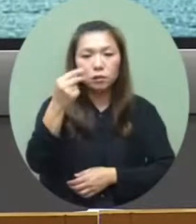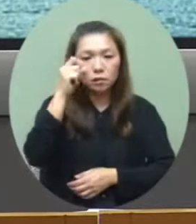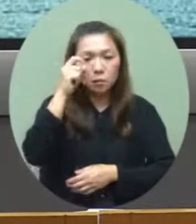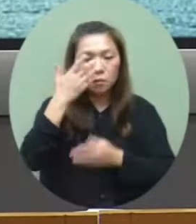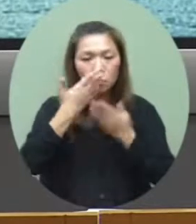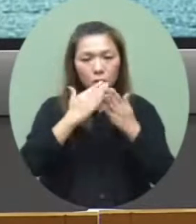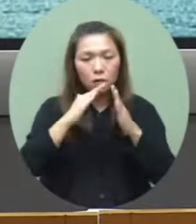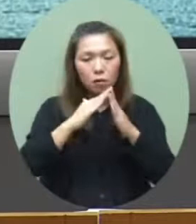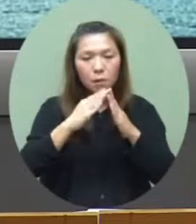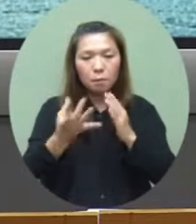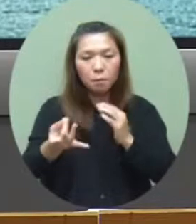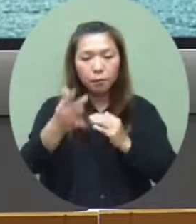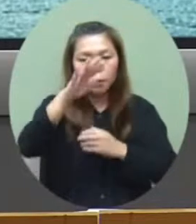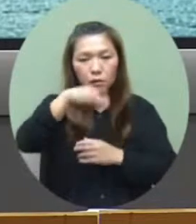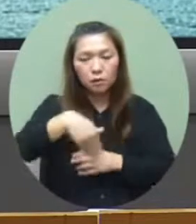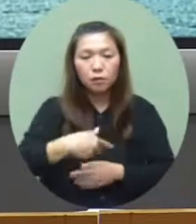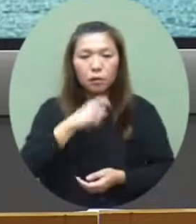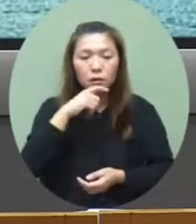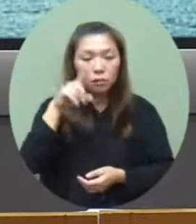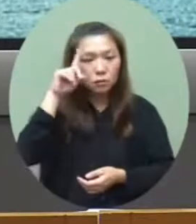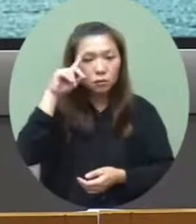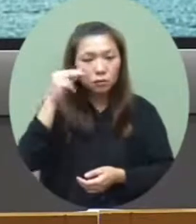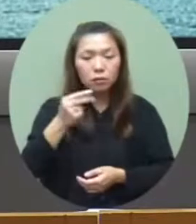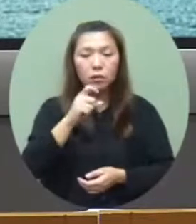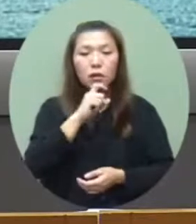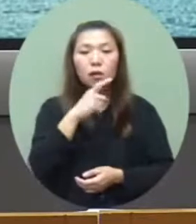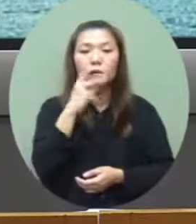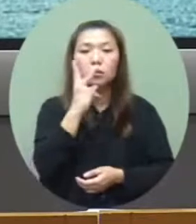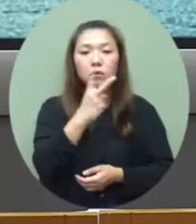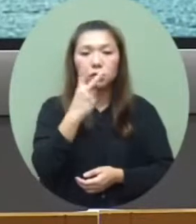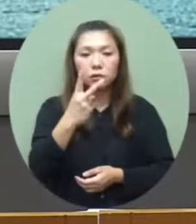schools, and 7 special schools.